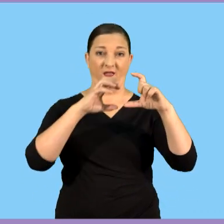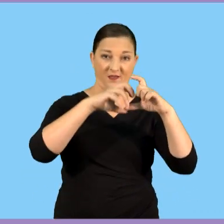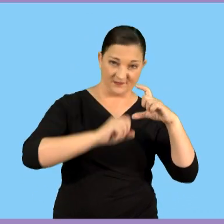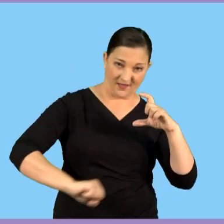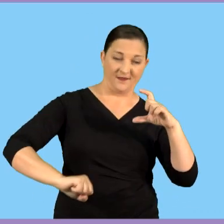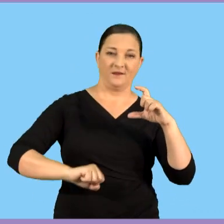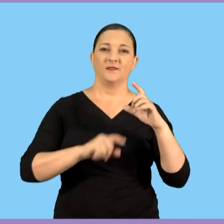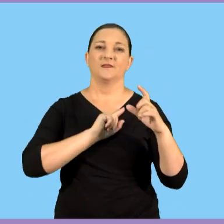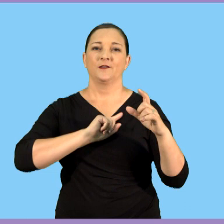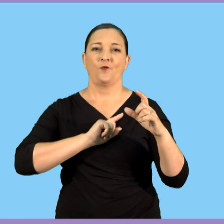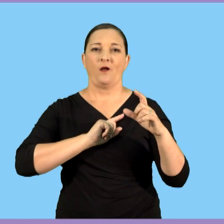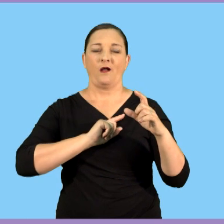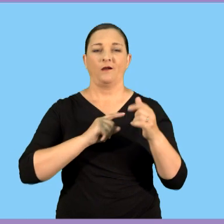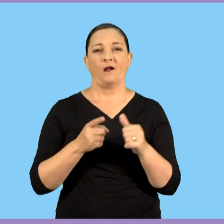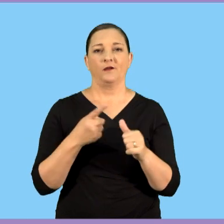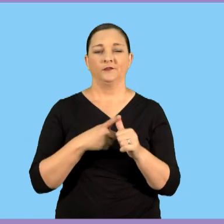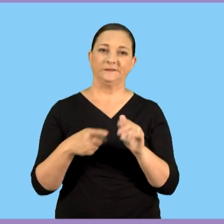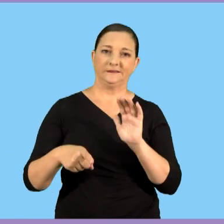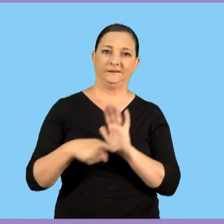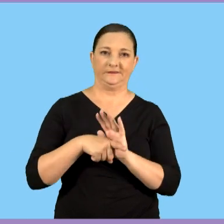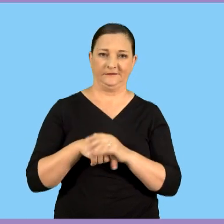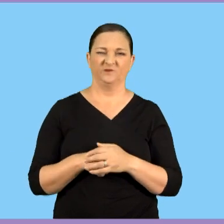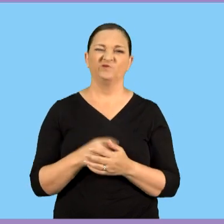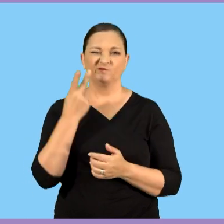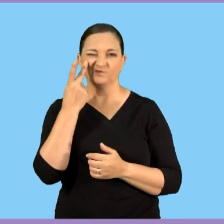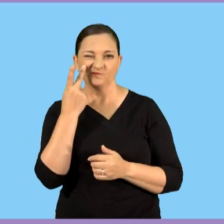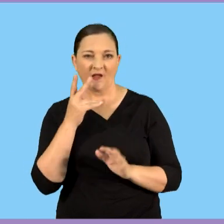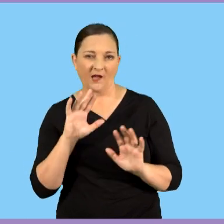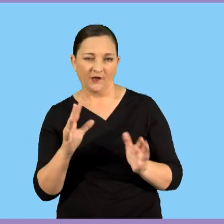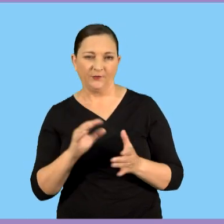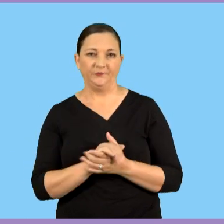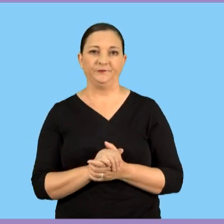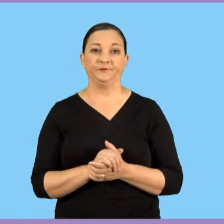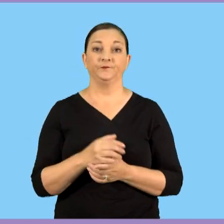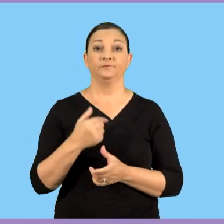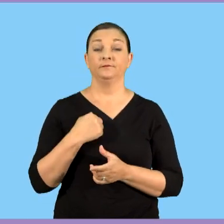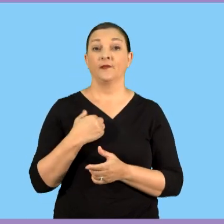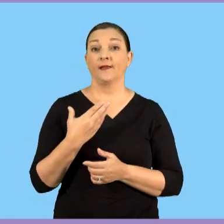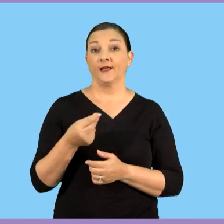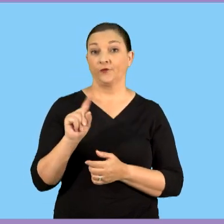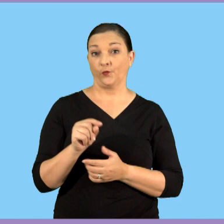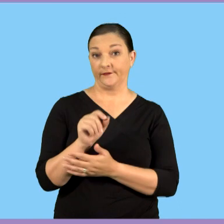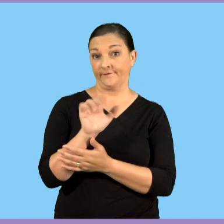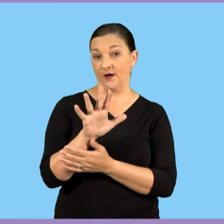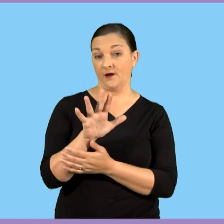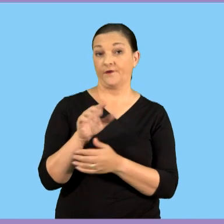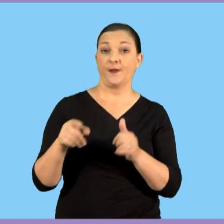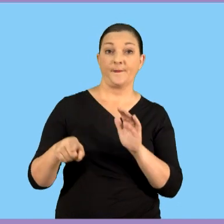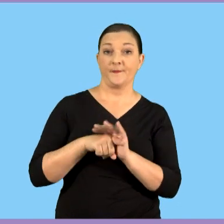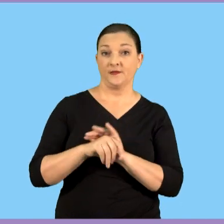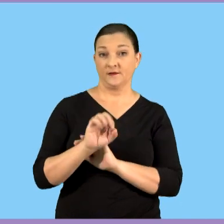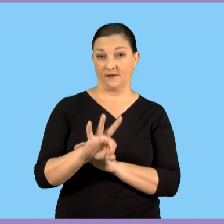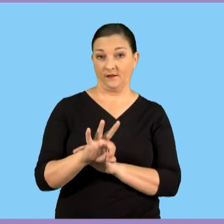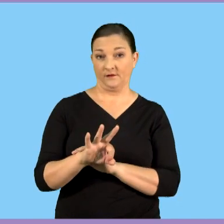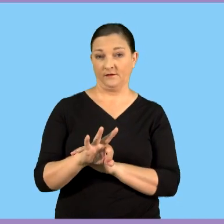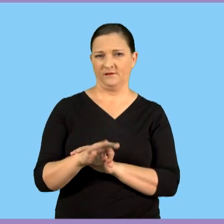larger number. So my answer will be negative. Let's look at the following examples. I have 5 minus 3. The